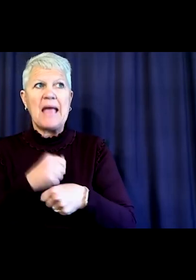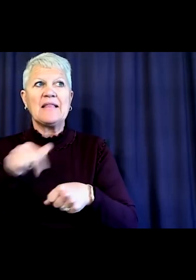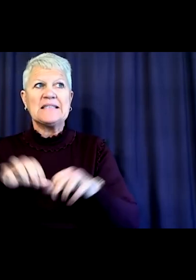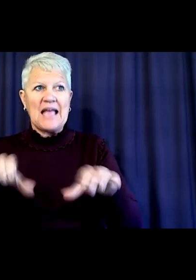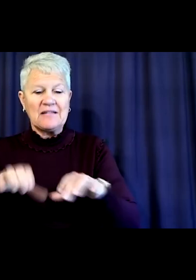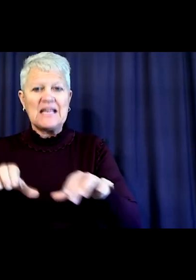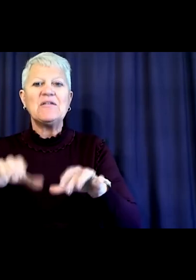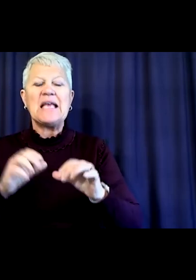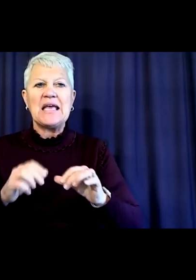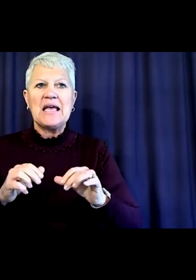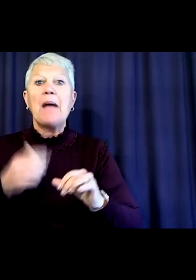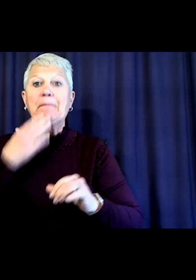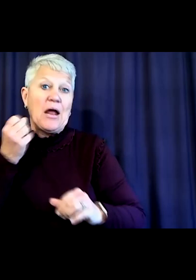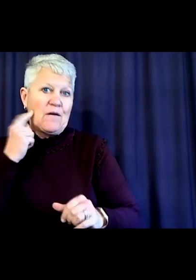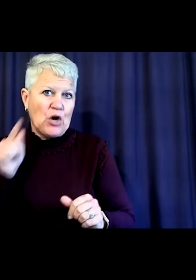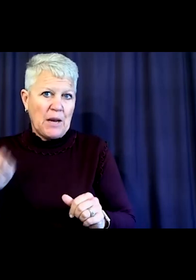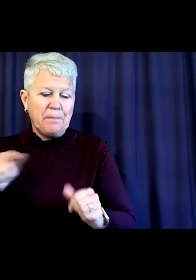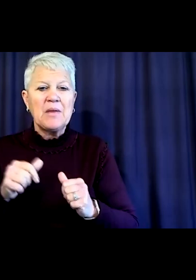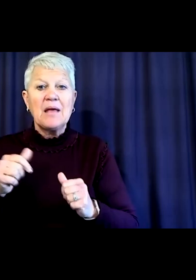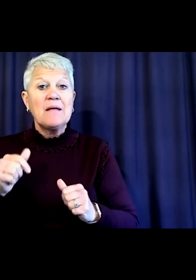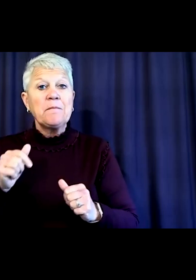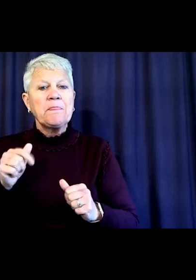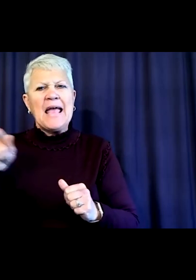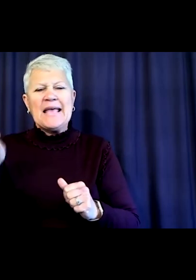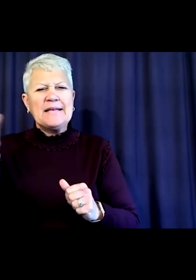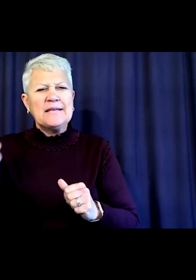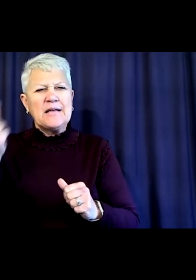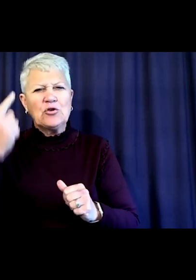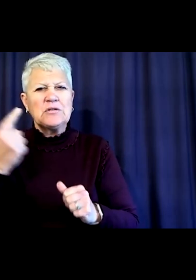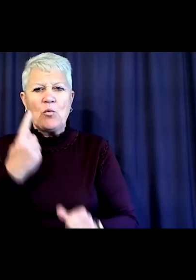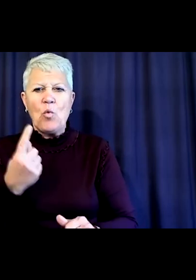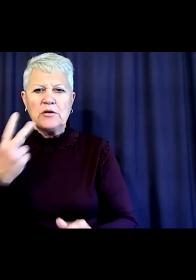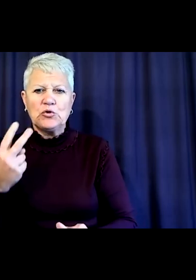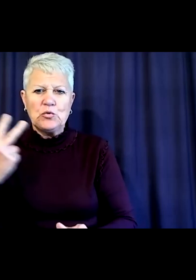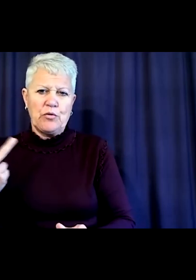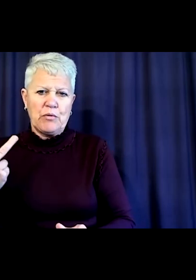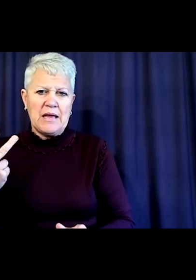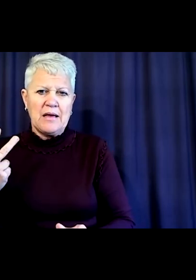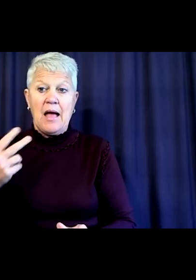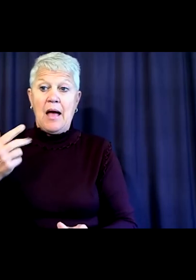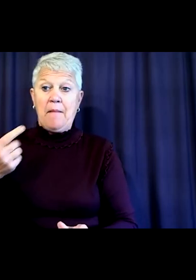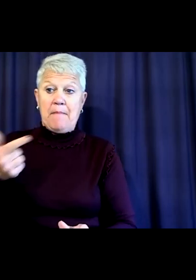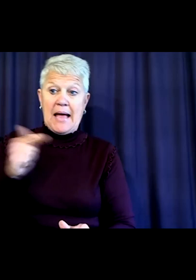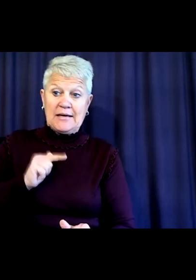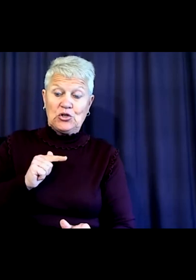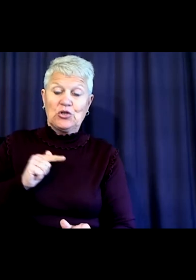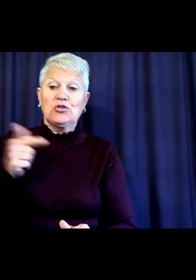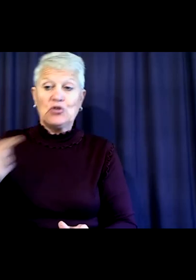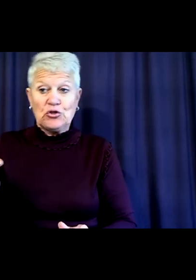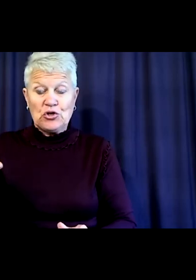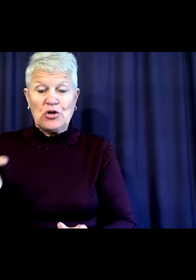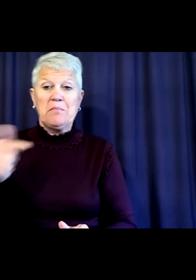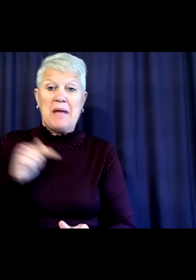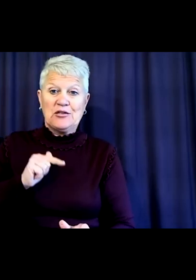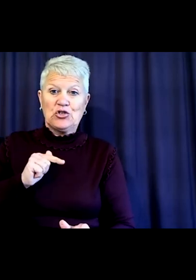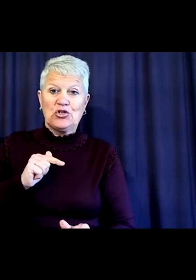activity better? So he didn't understand the 1, 2, 3, my turn. And then the other person's turn to throw